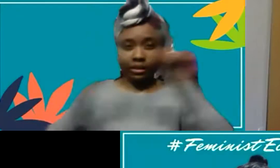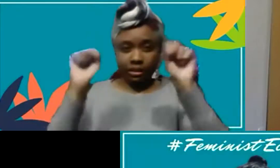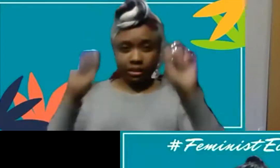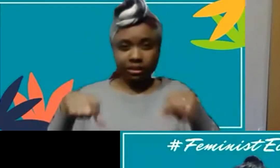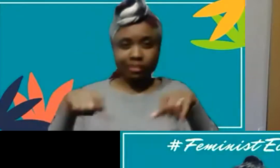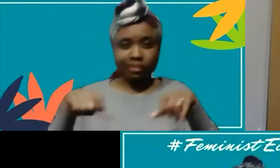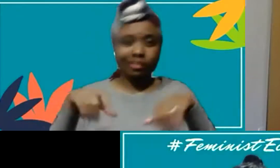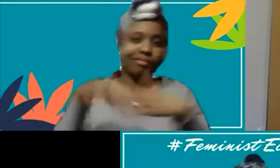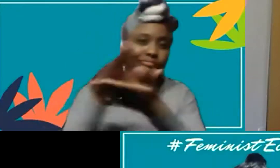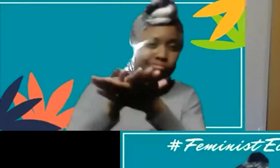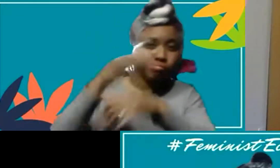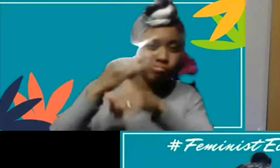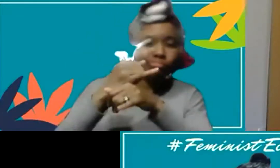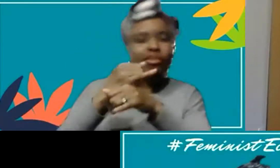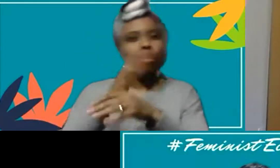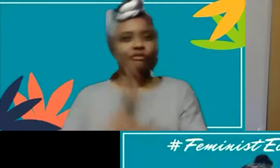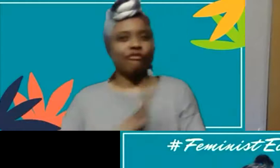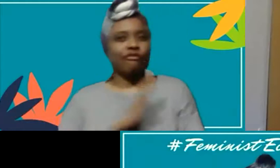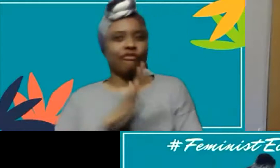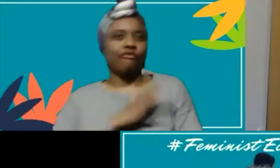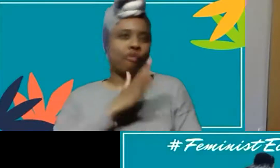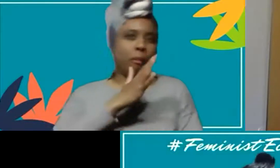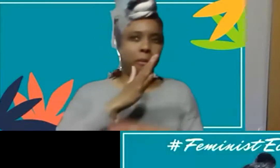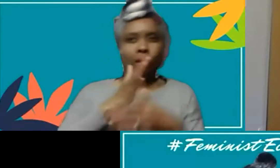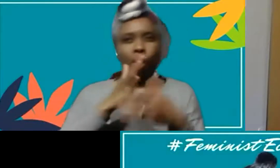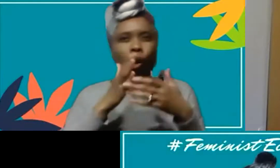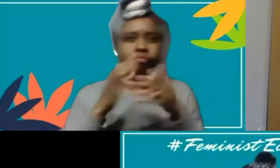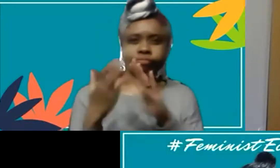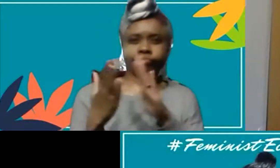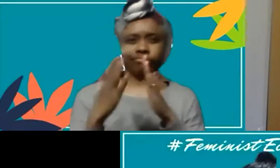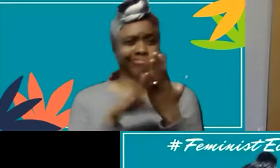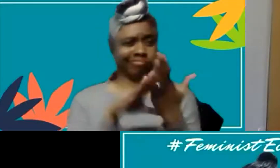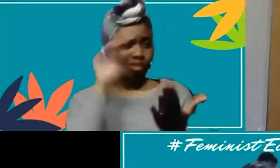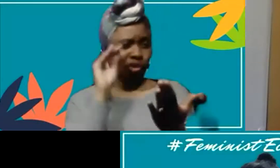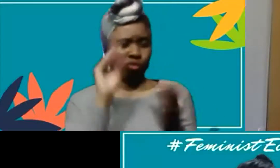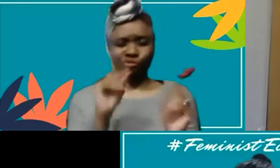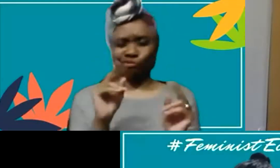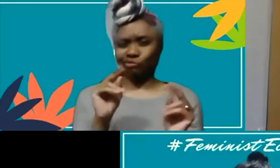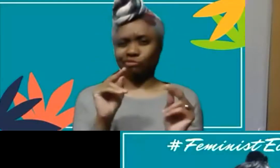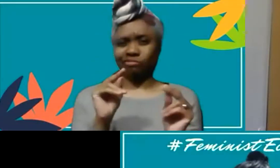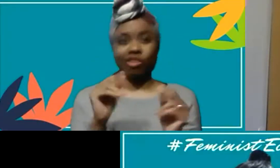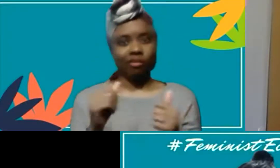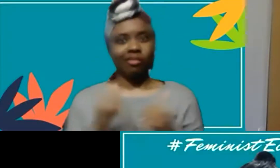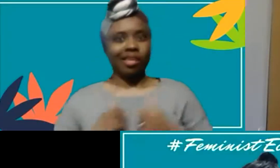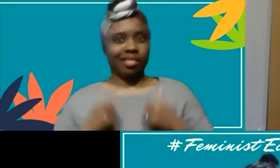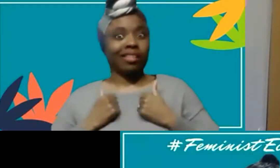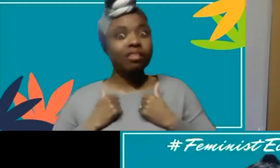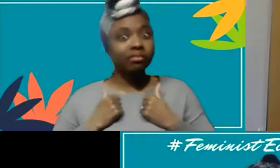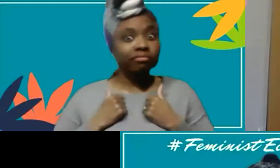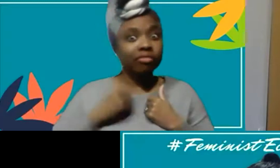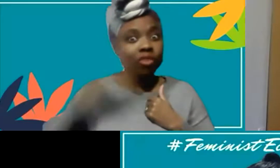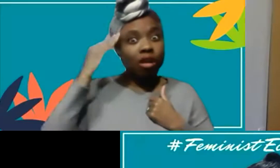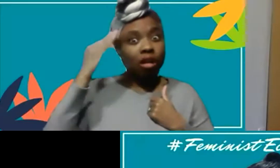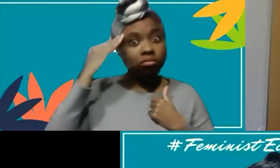academy and in formal ways of learning. Feminists know their knowledge in their bodies. They live their knowledge, and I think that